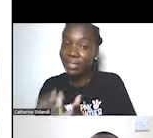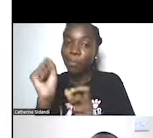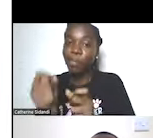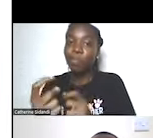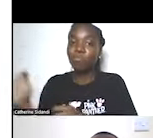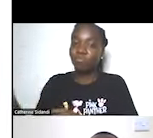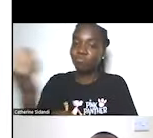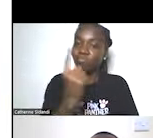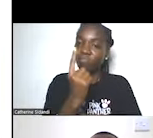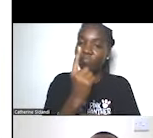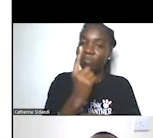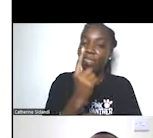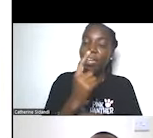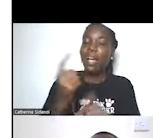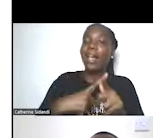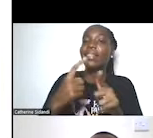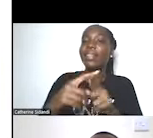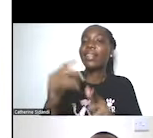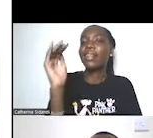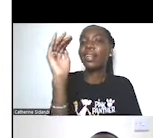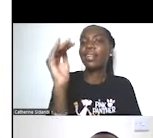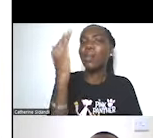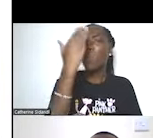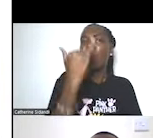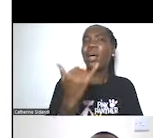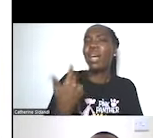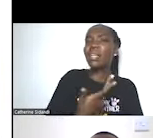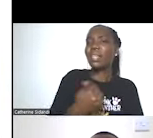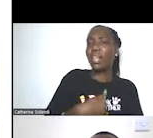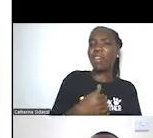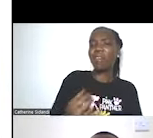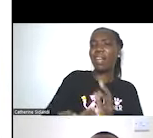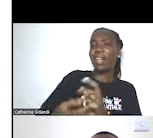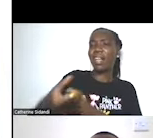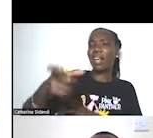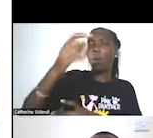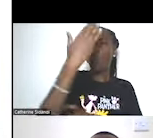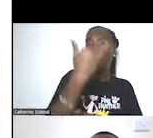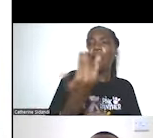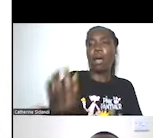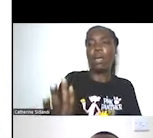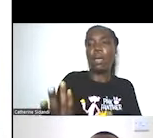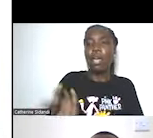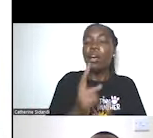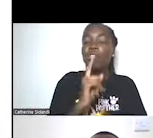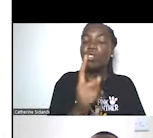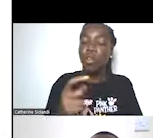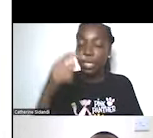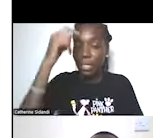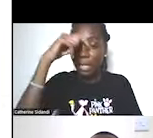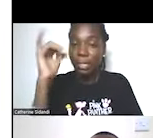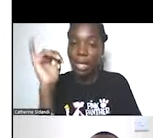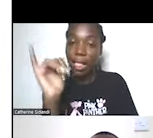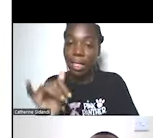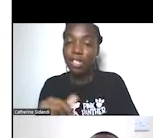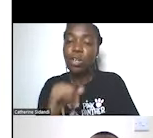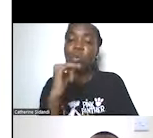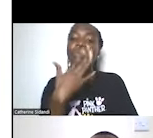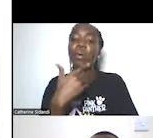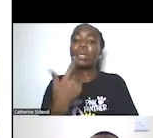ask, why did we have high demand? Business intelligence does not want to go